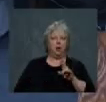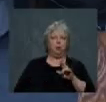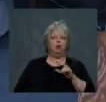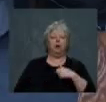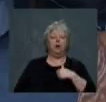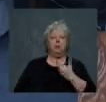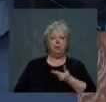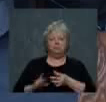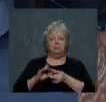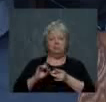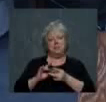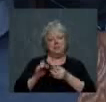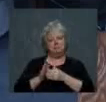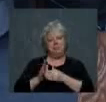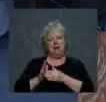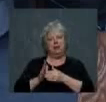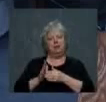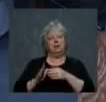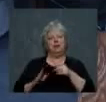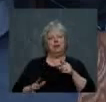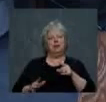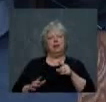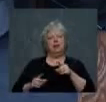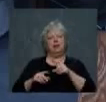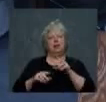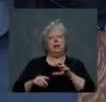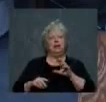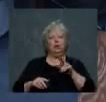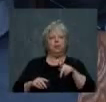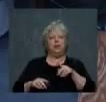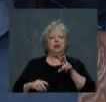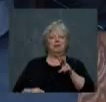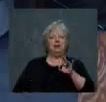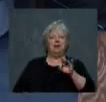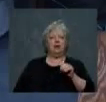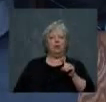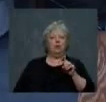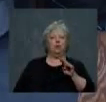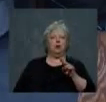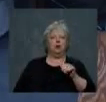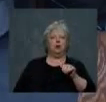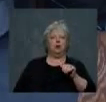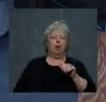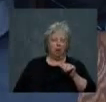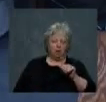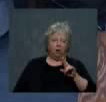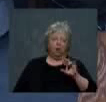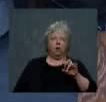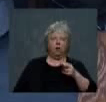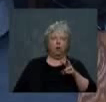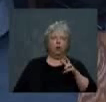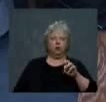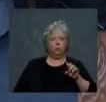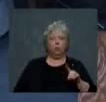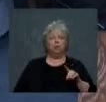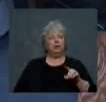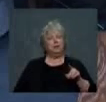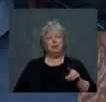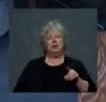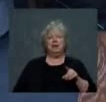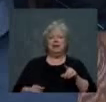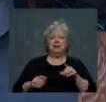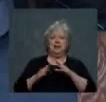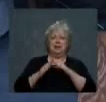conditional use permit for 7109 Archwood. As noted in the application, The building is too small to house 13